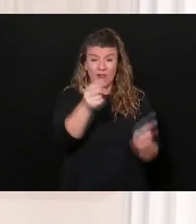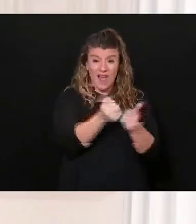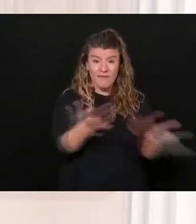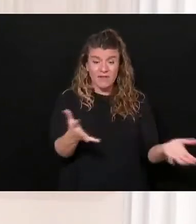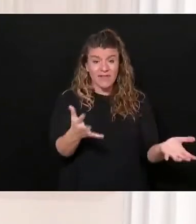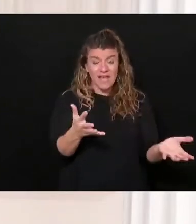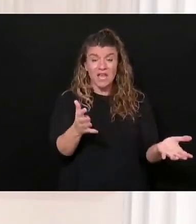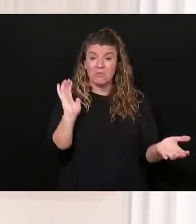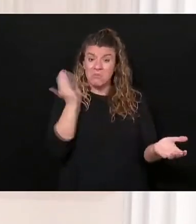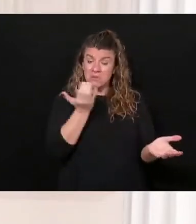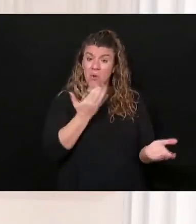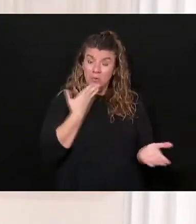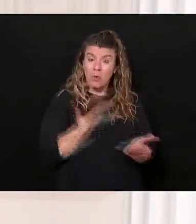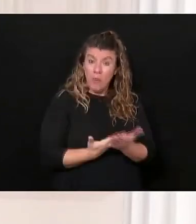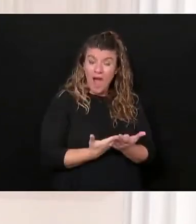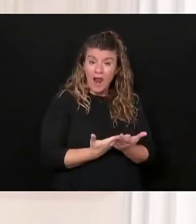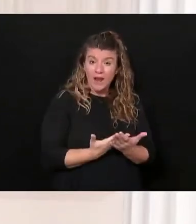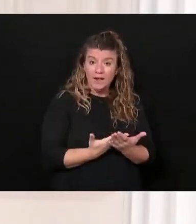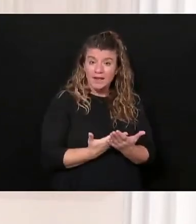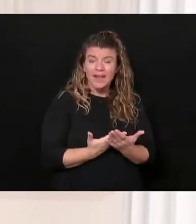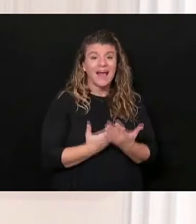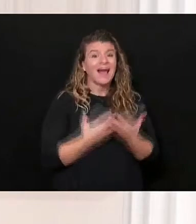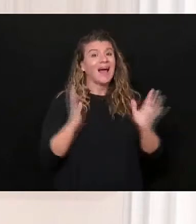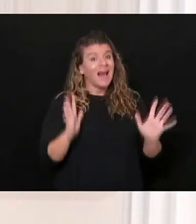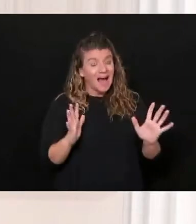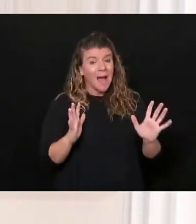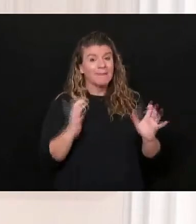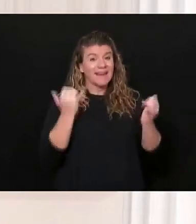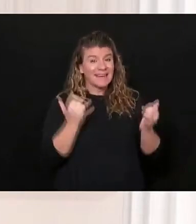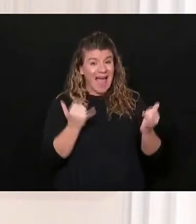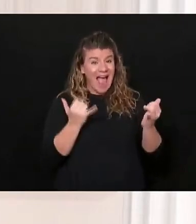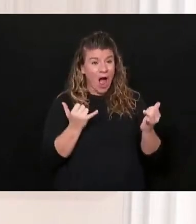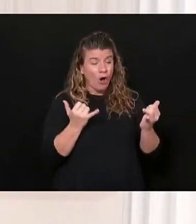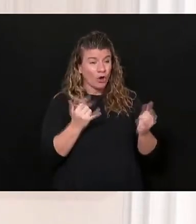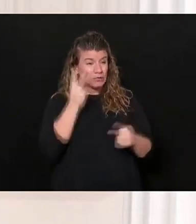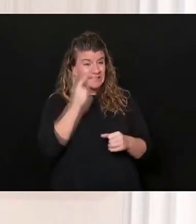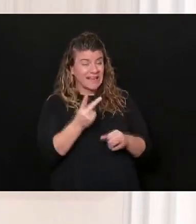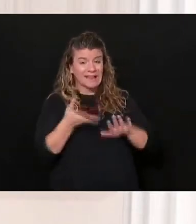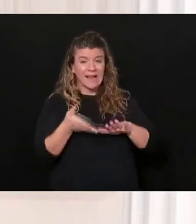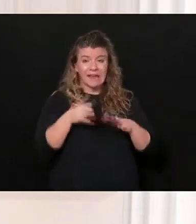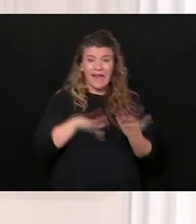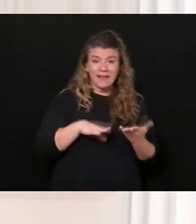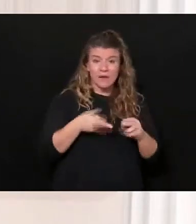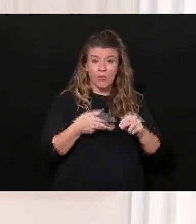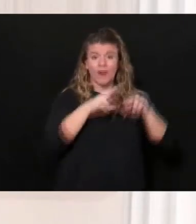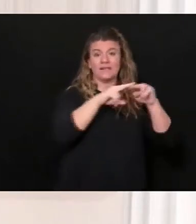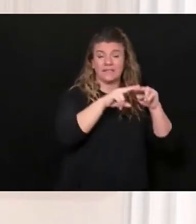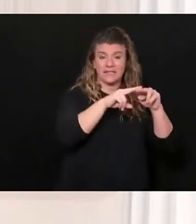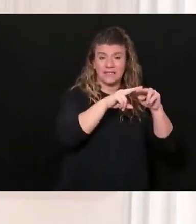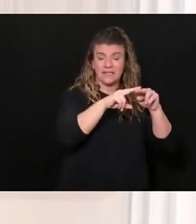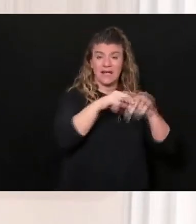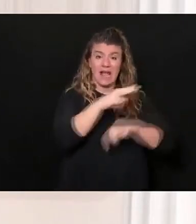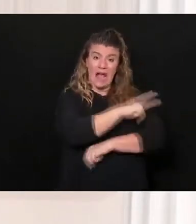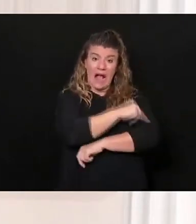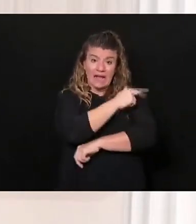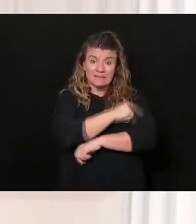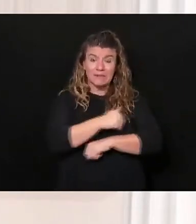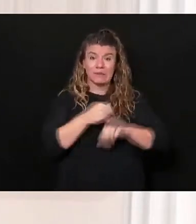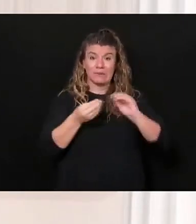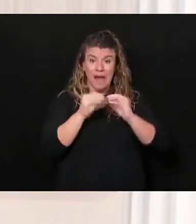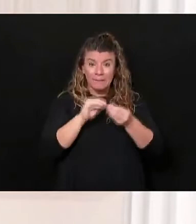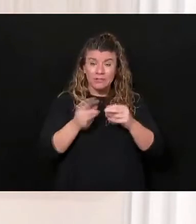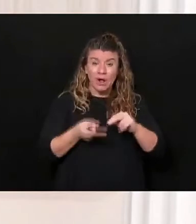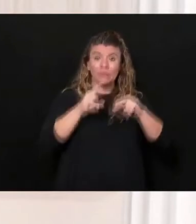well, but we're starting to see that the deaths are rising, our hospital numbers are starting